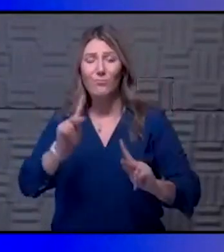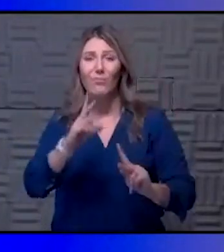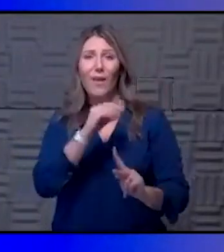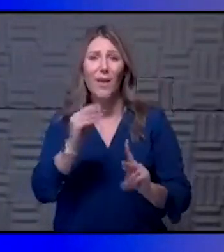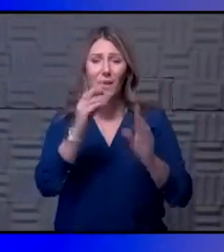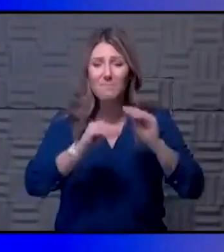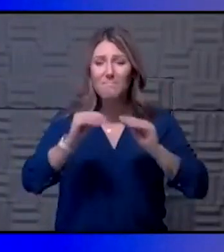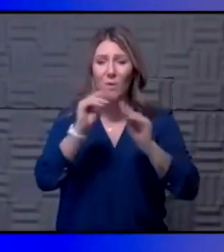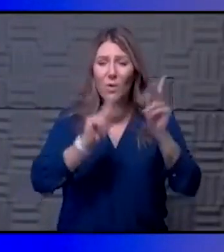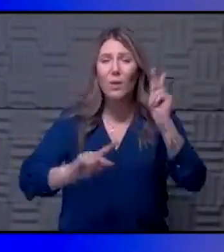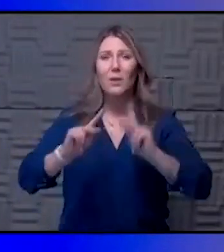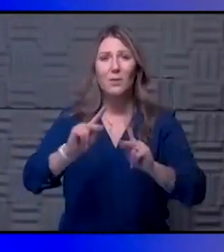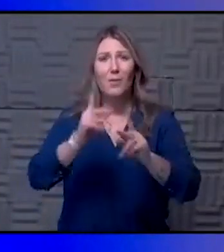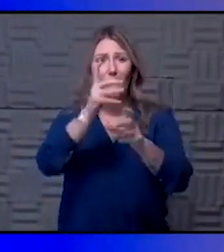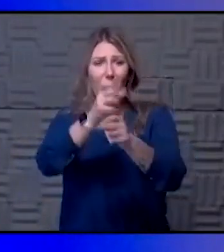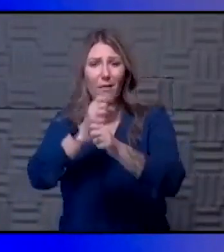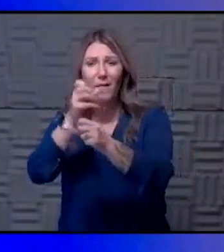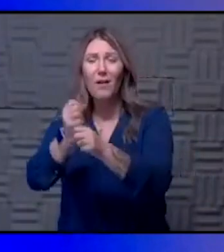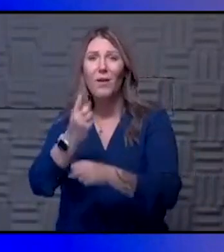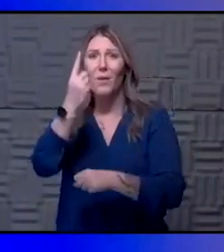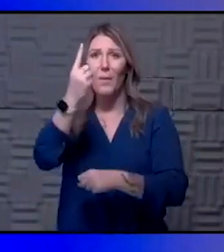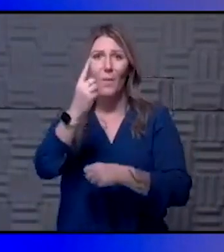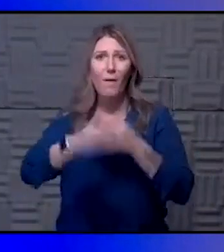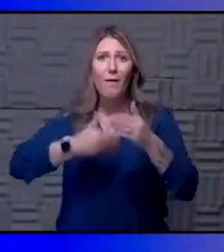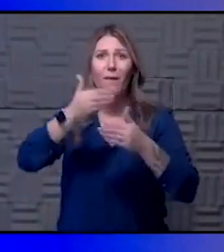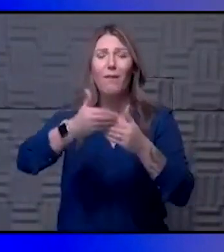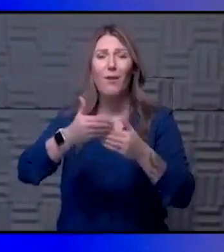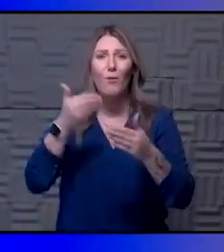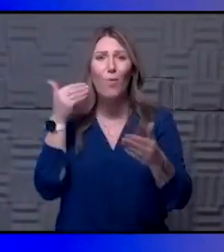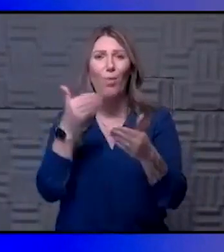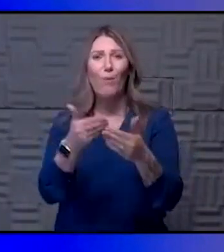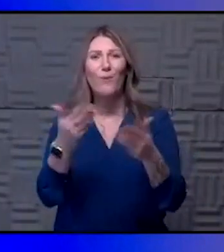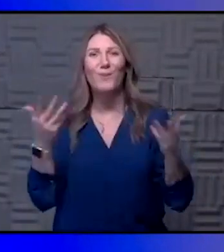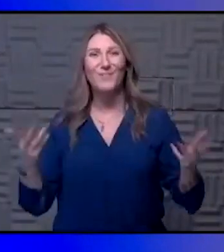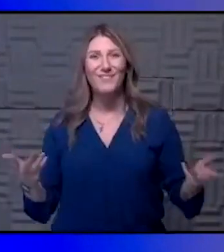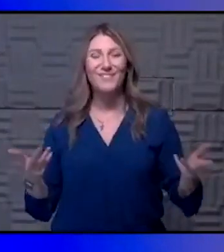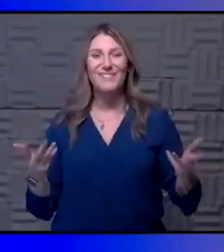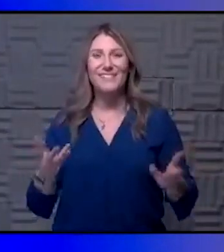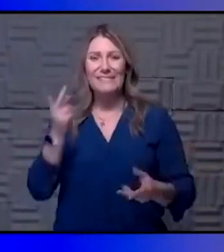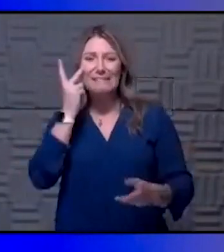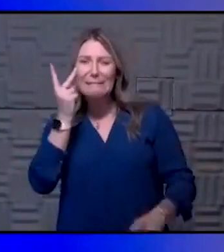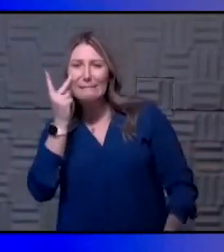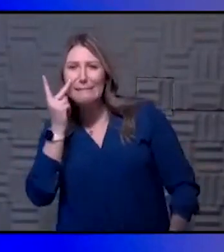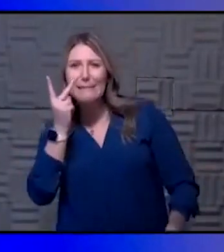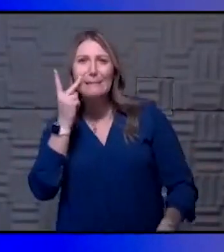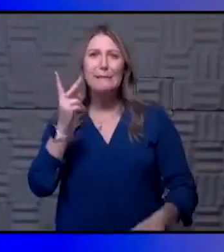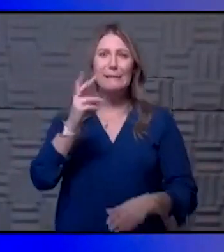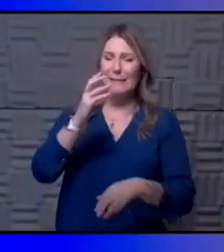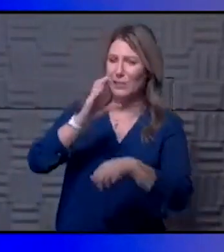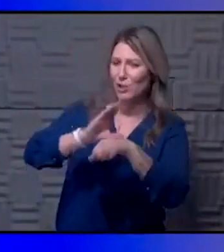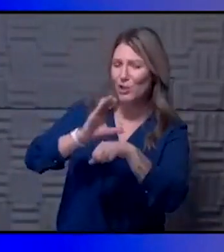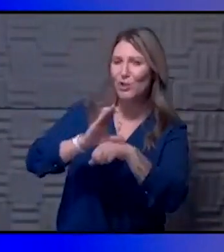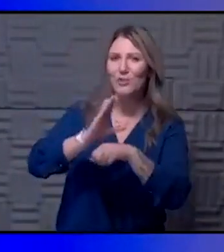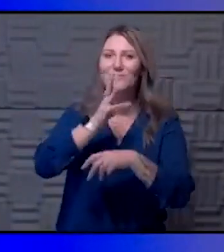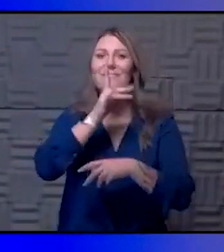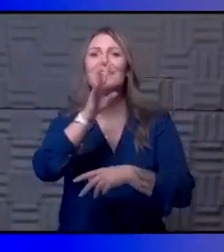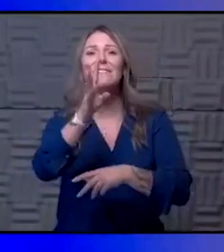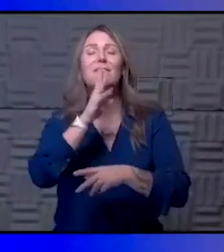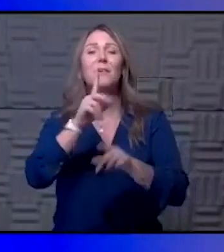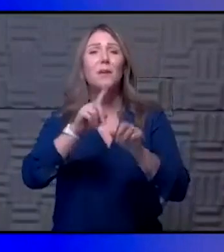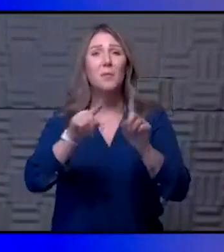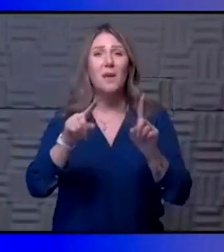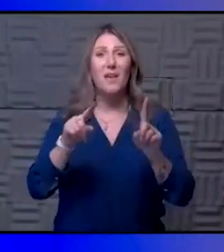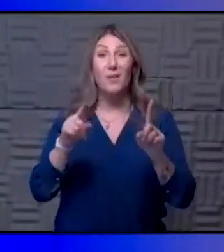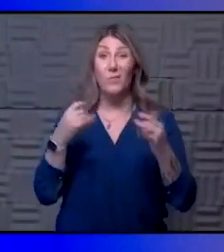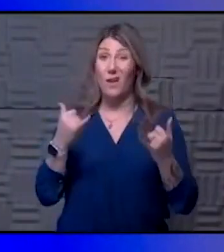and more people can get it. And we are one step closer. We're one step closer to, singing in congregations. Right now, we're just not there, but we'll